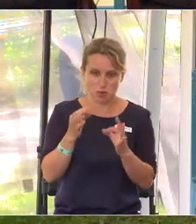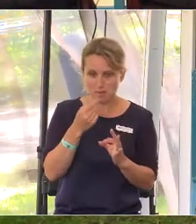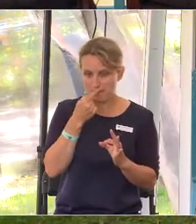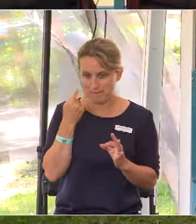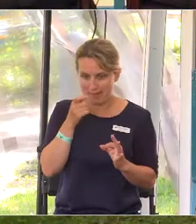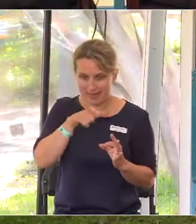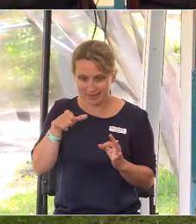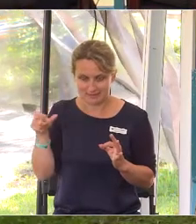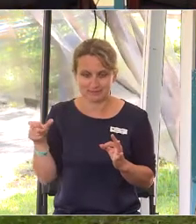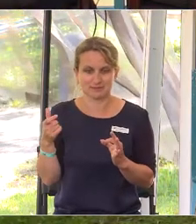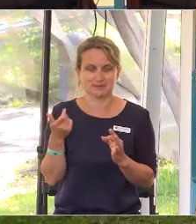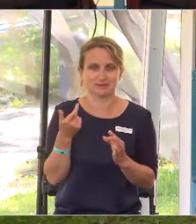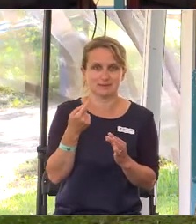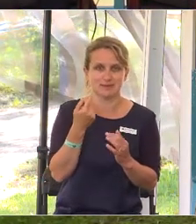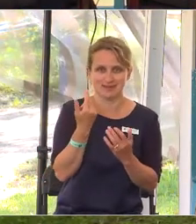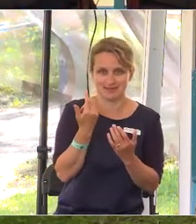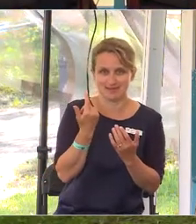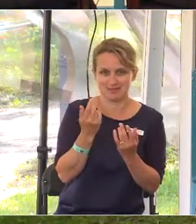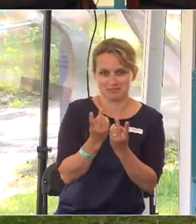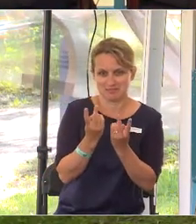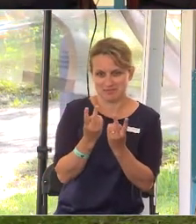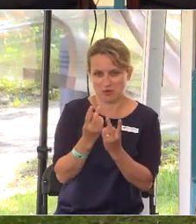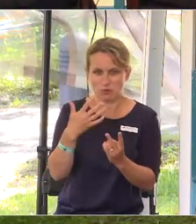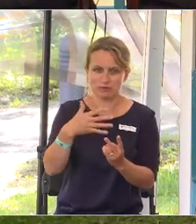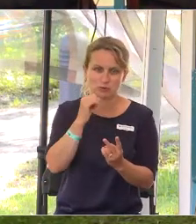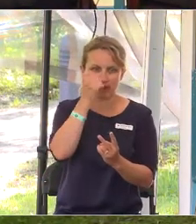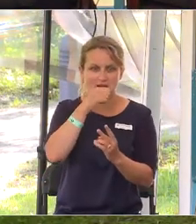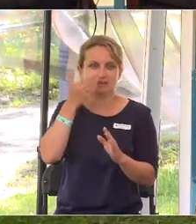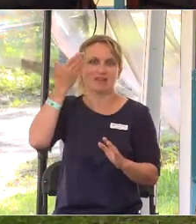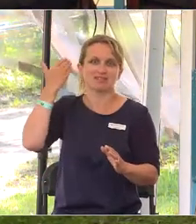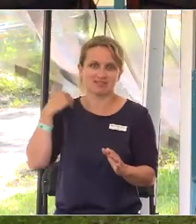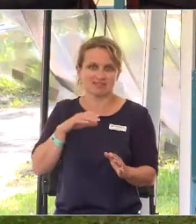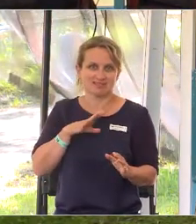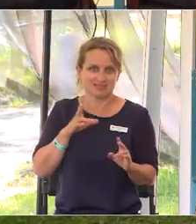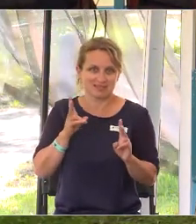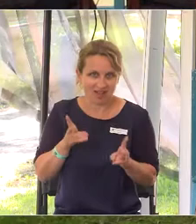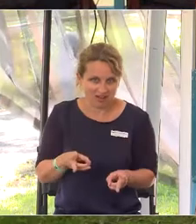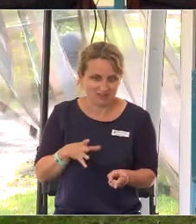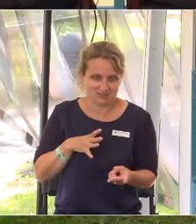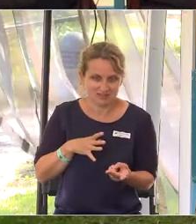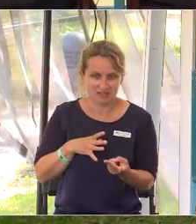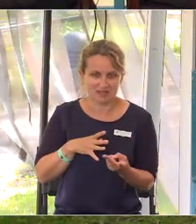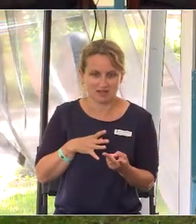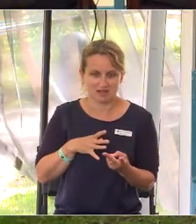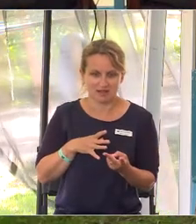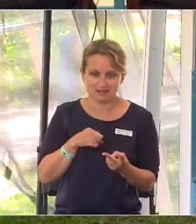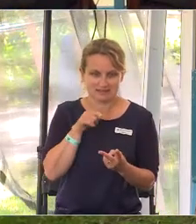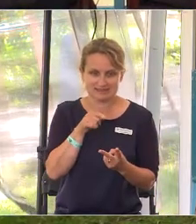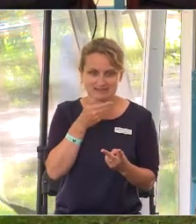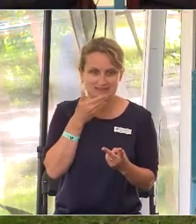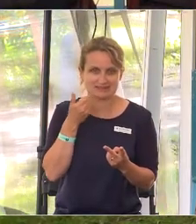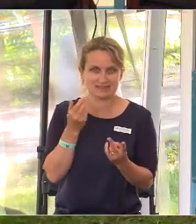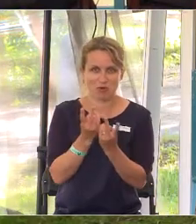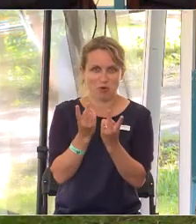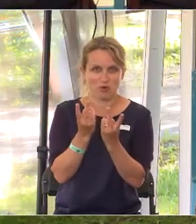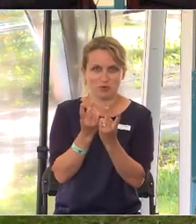Who want things to be as they were like 50 years ago. That was, of course, not such a paradise at the